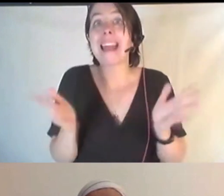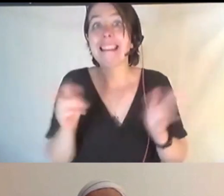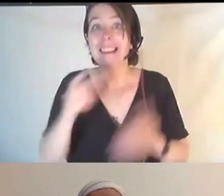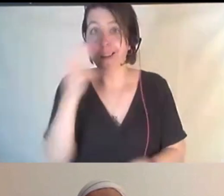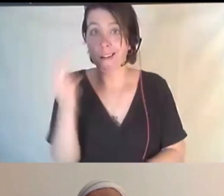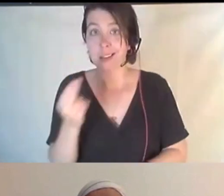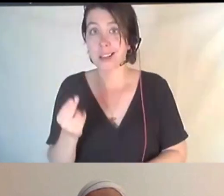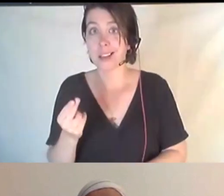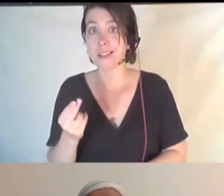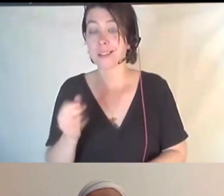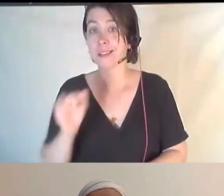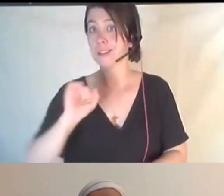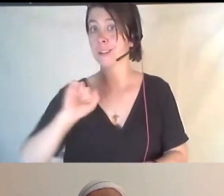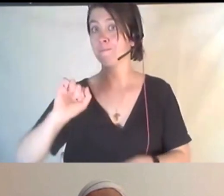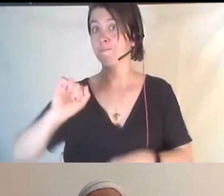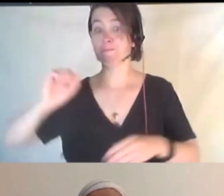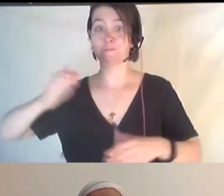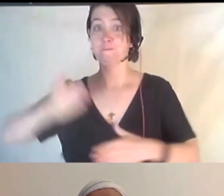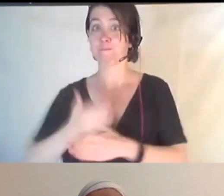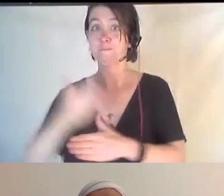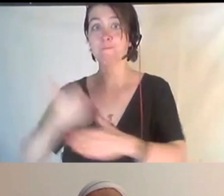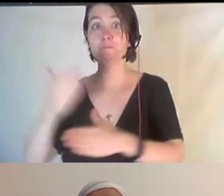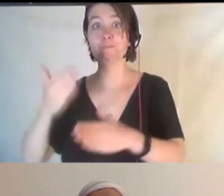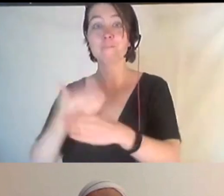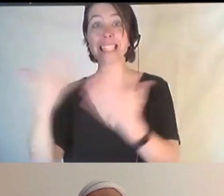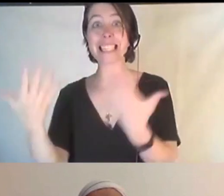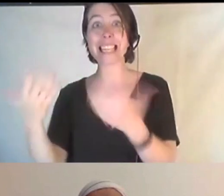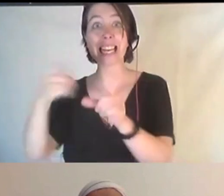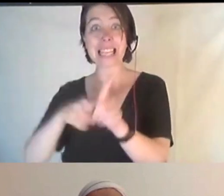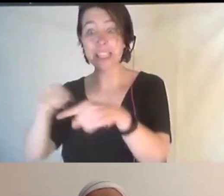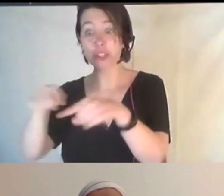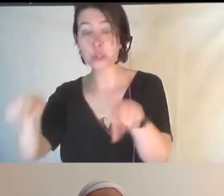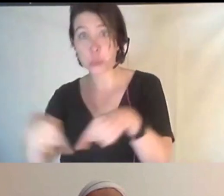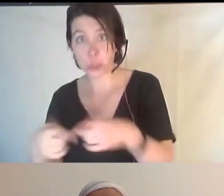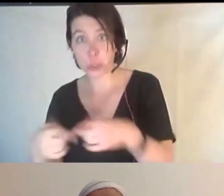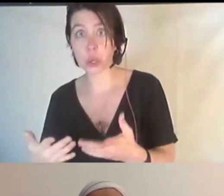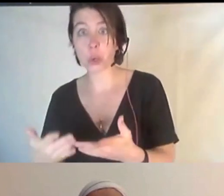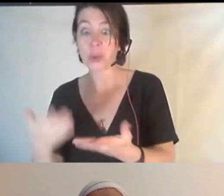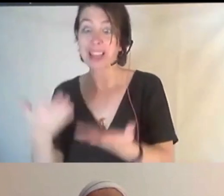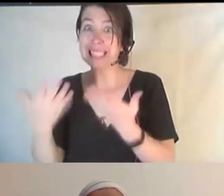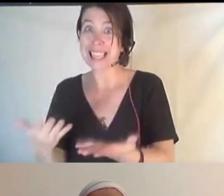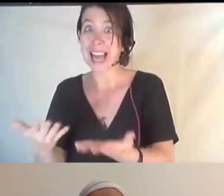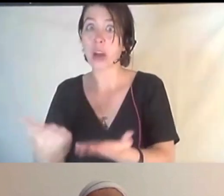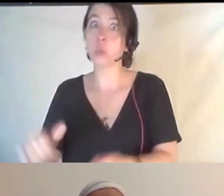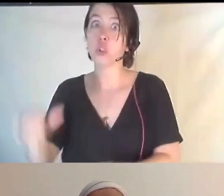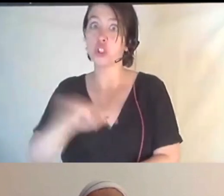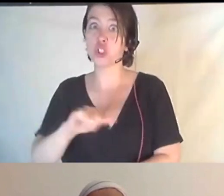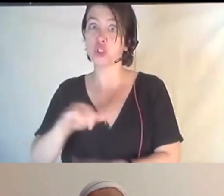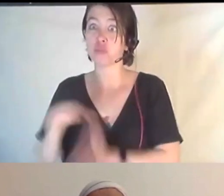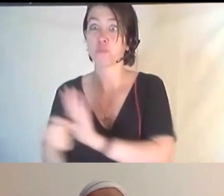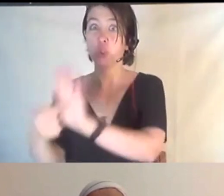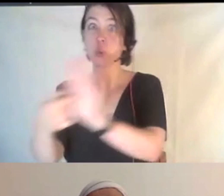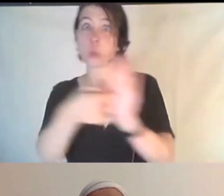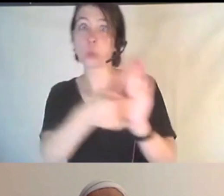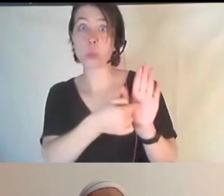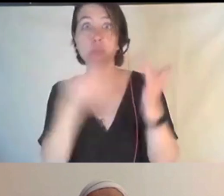10 years and was now at a point that they needed to get out of the studio and be showing their work to a wider audience, that's sort of where